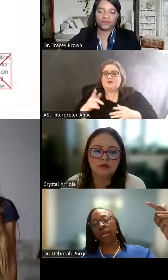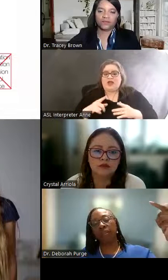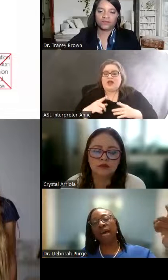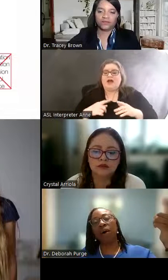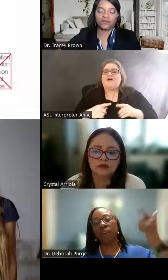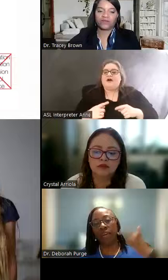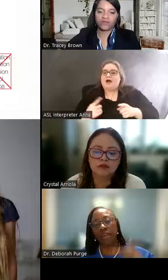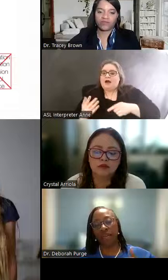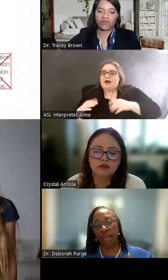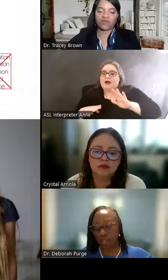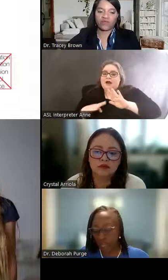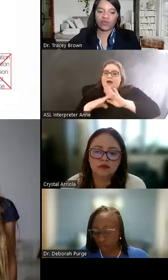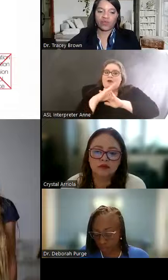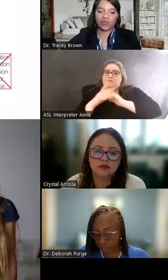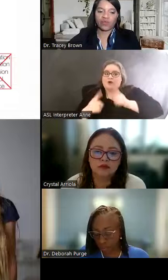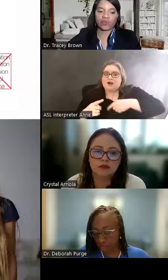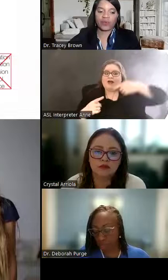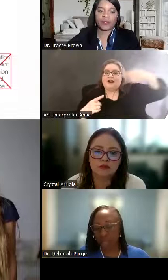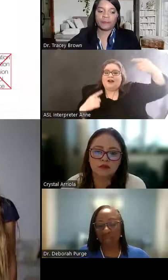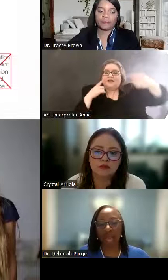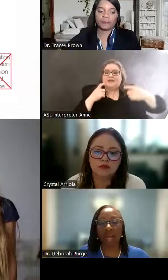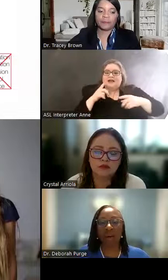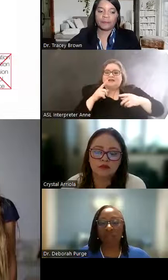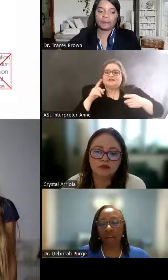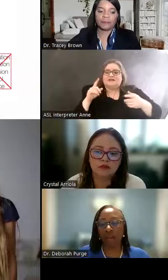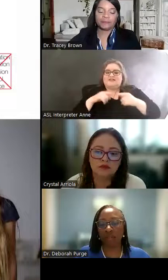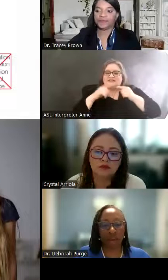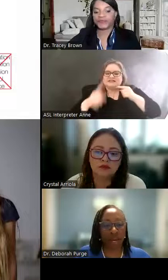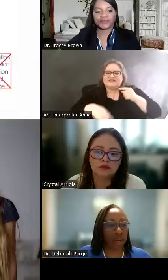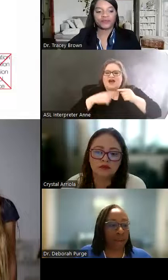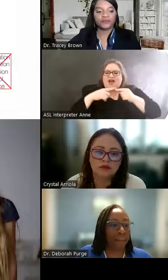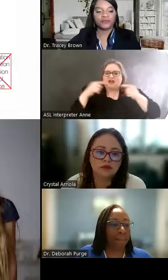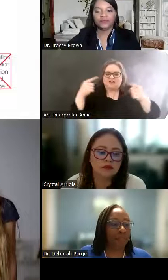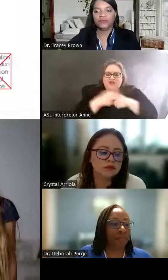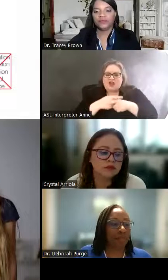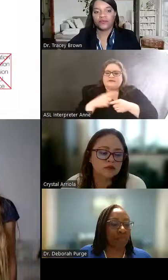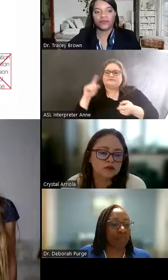spiral, because now there is a decrease in the cycle of conflict.